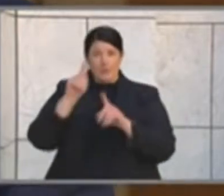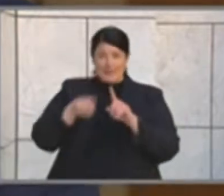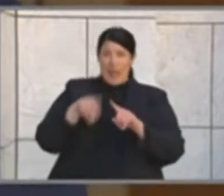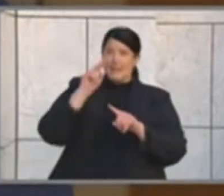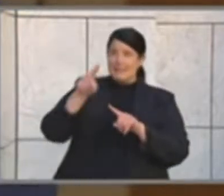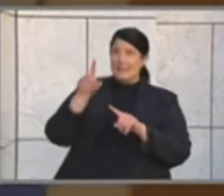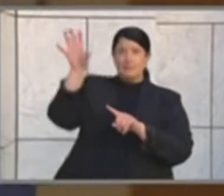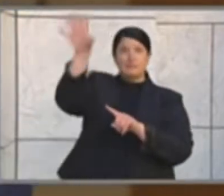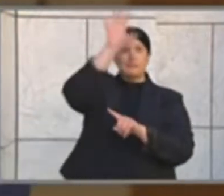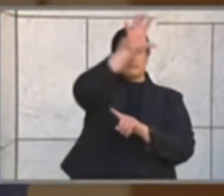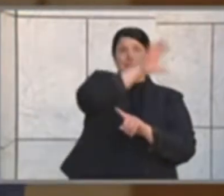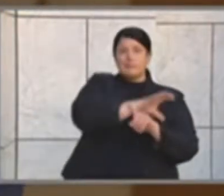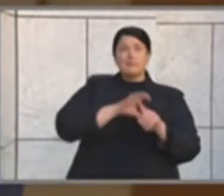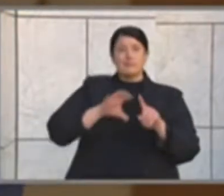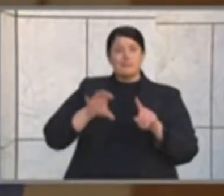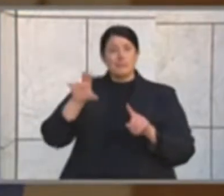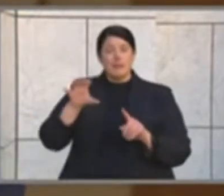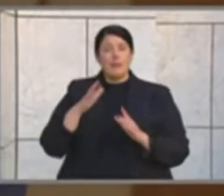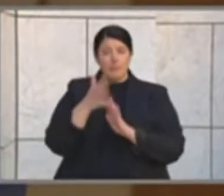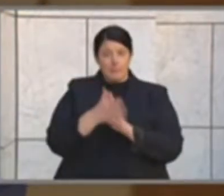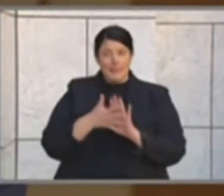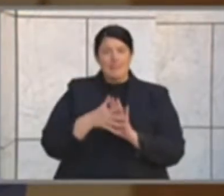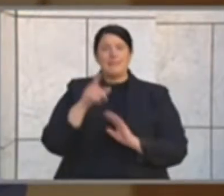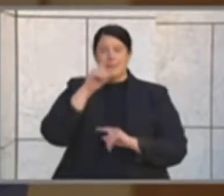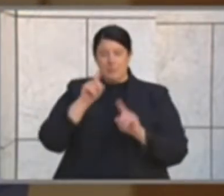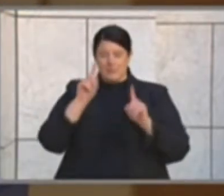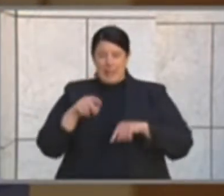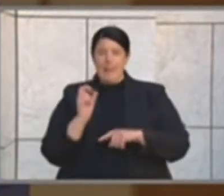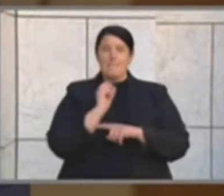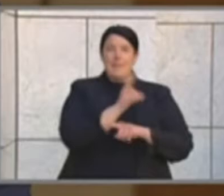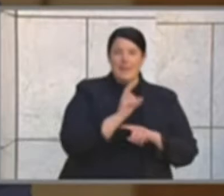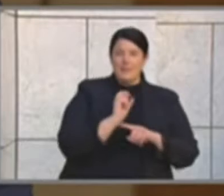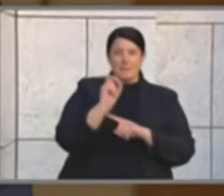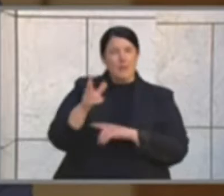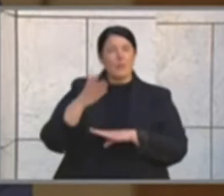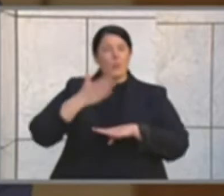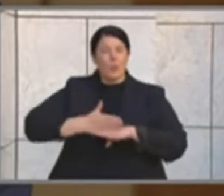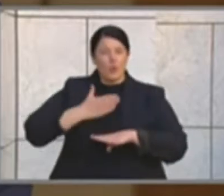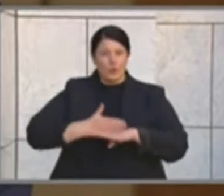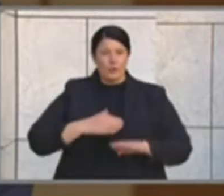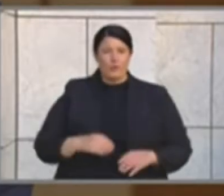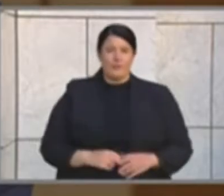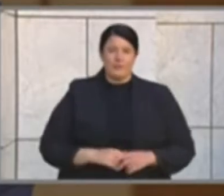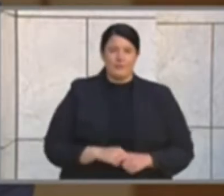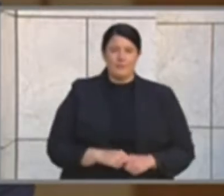advice, will help get people back to work. Some